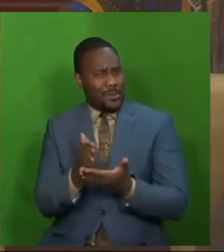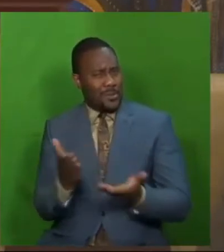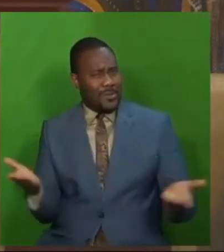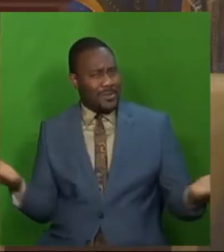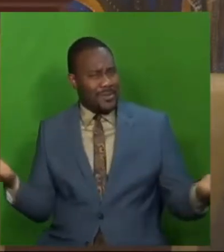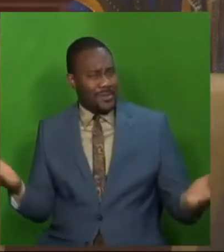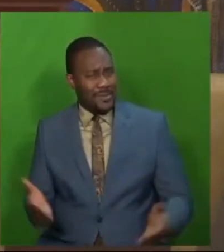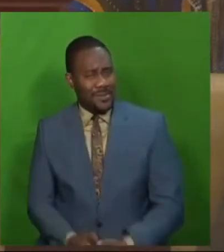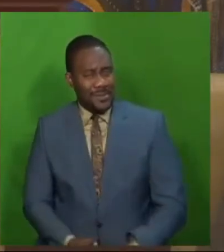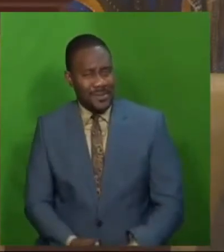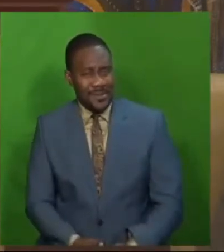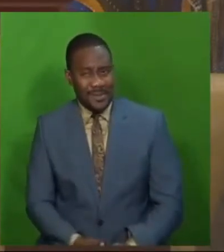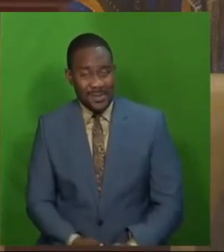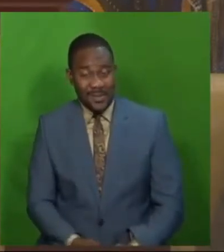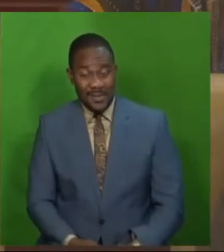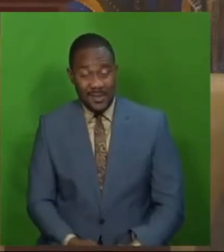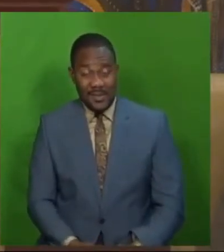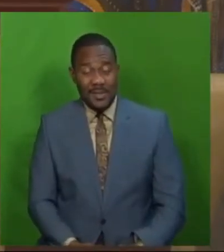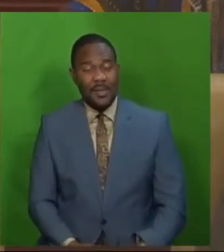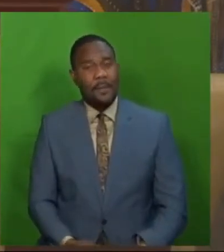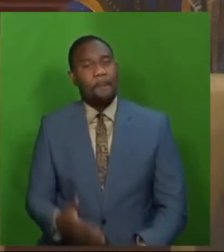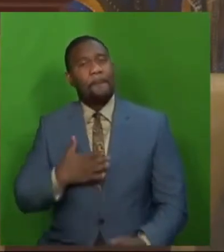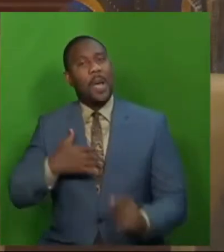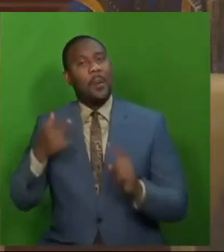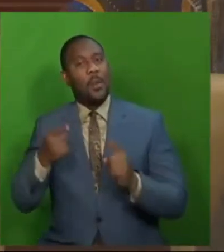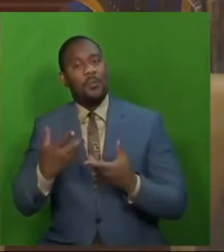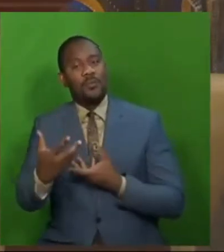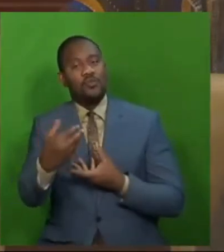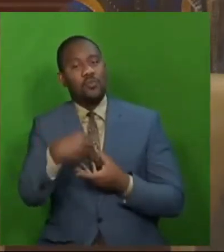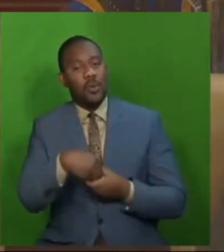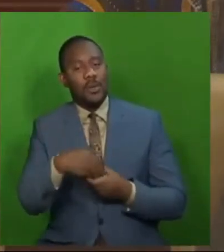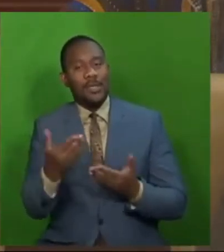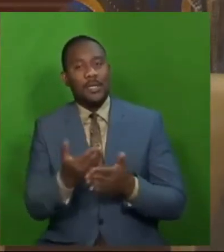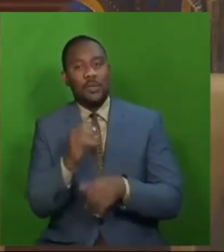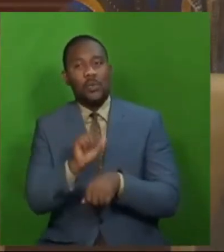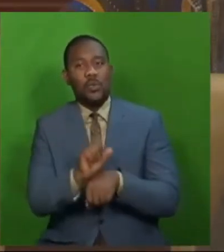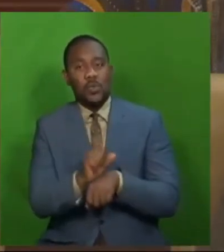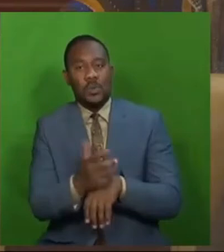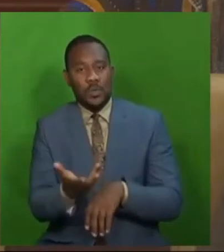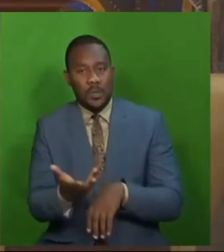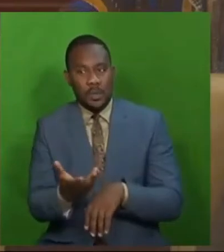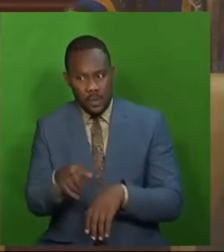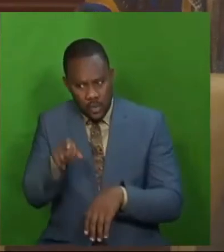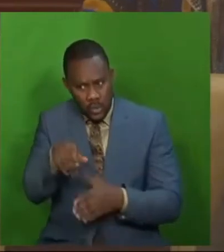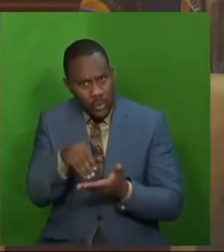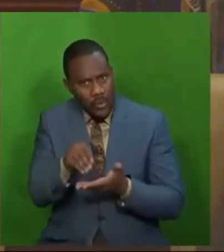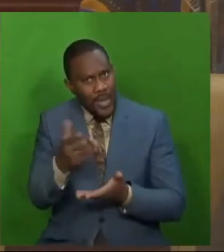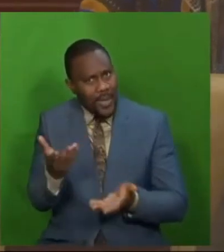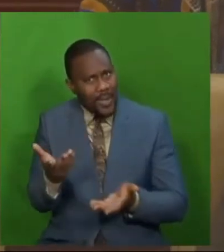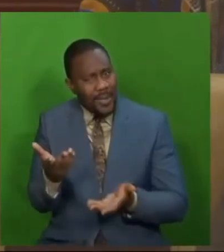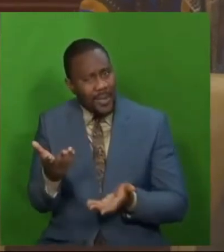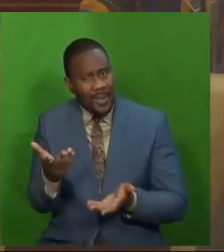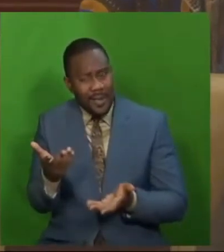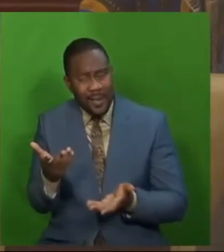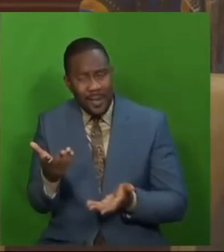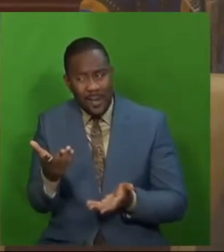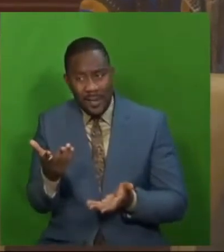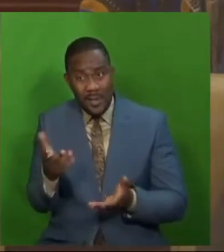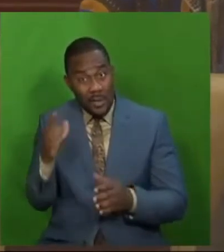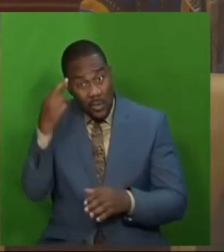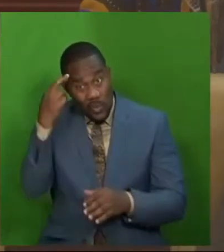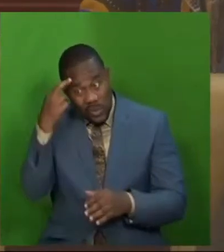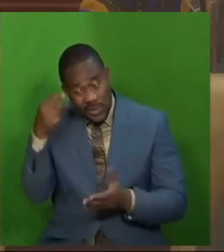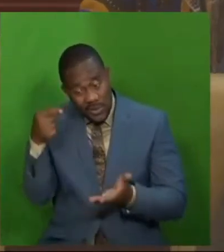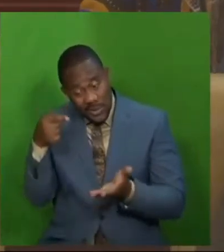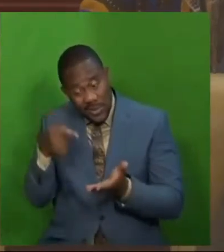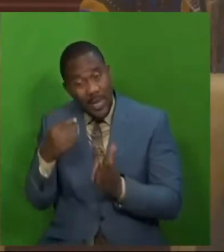saying that when you recruit, they must be paid. That is why they need clearance from you. And that is why you provide in your budget to be able to